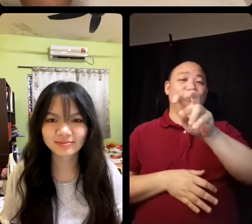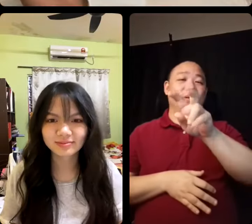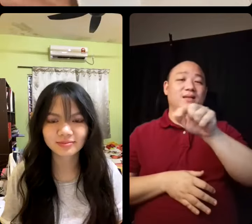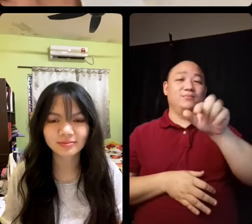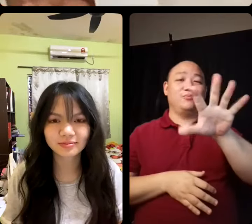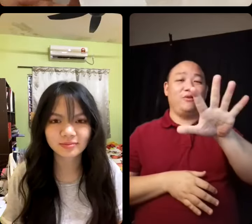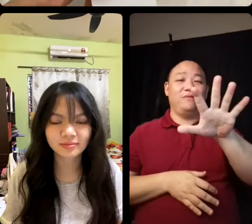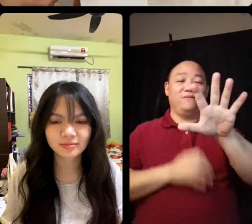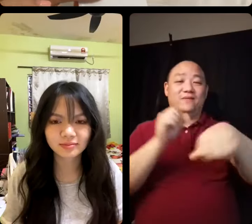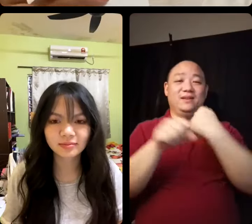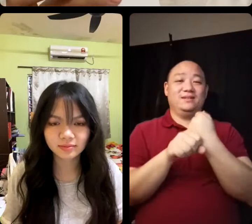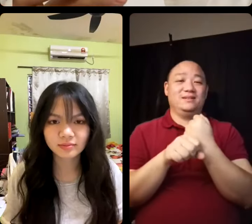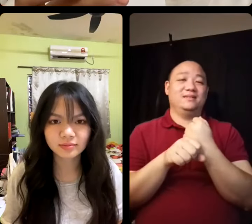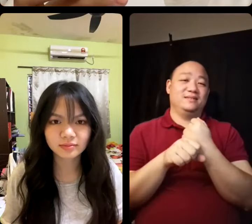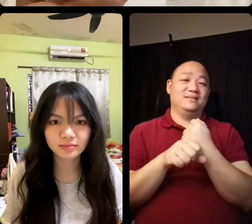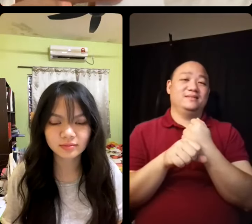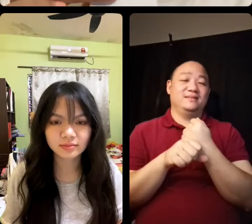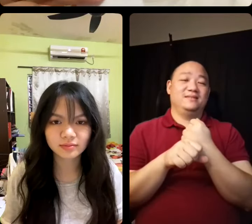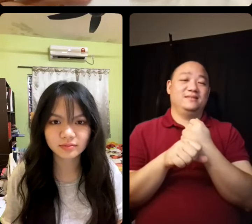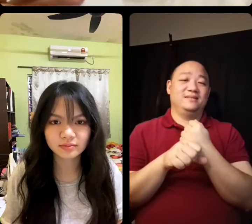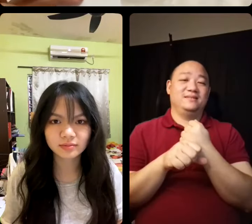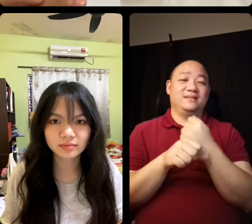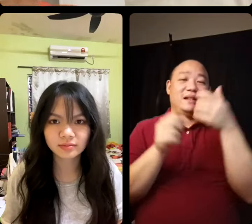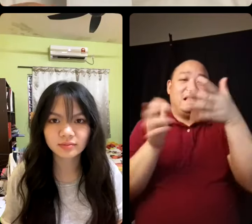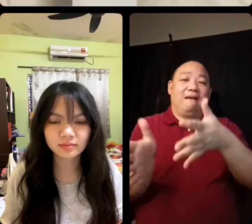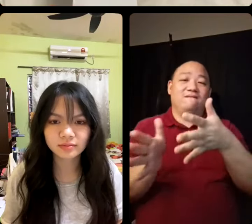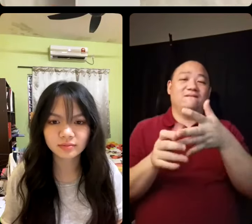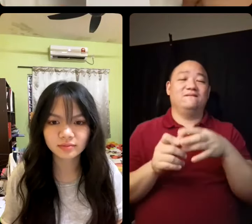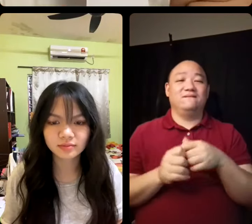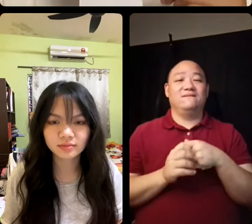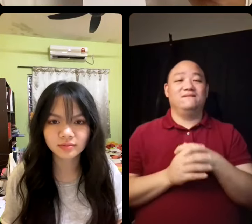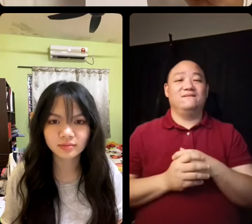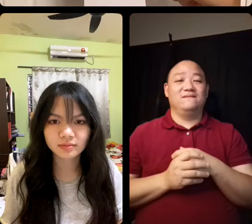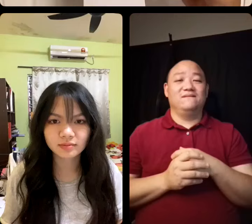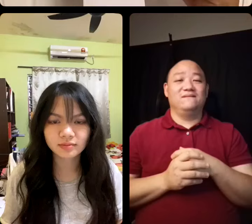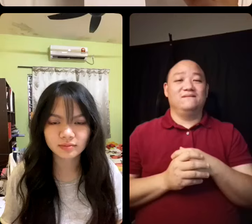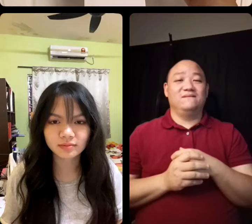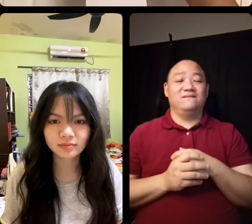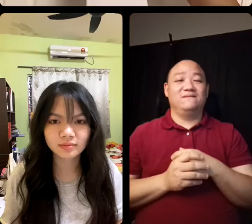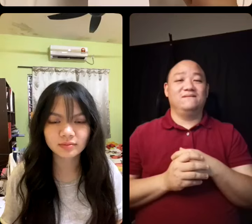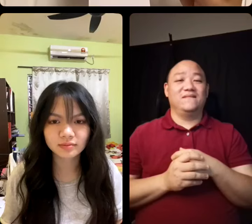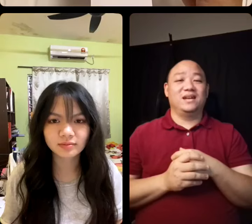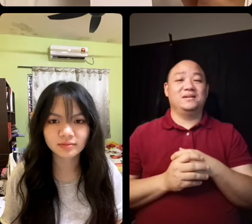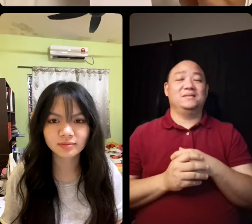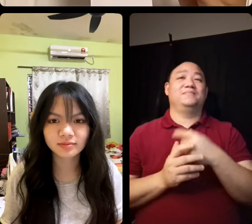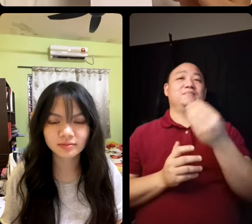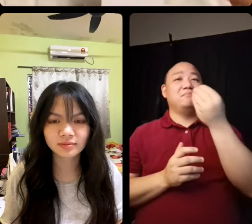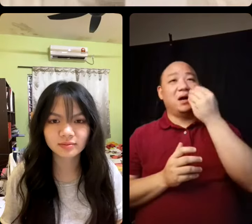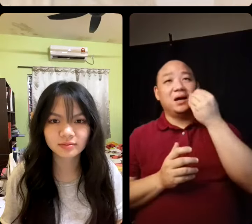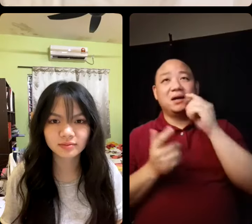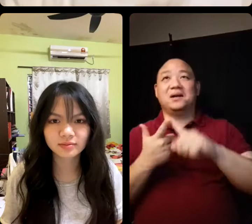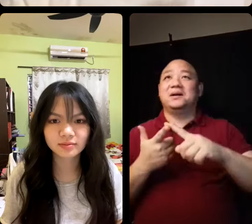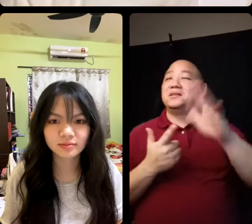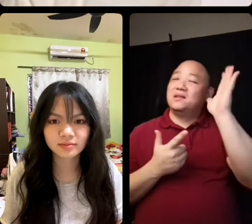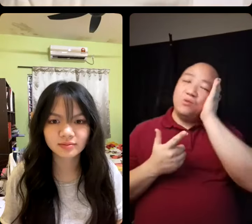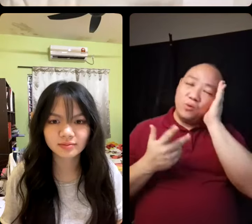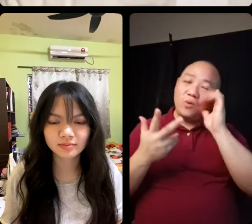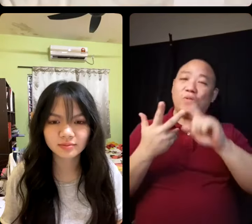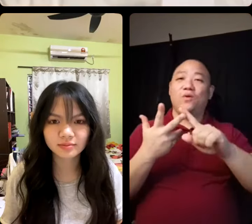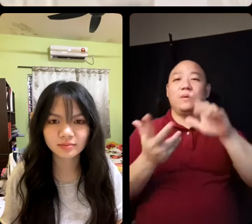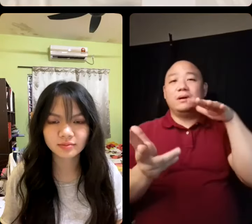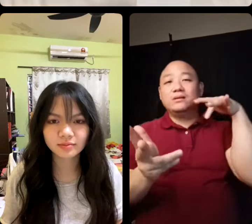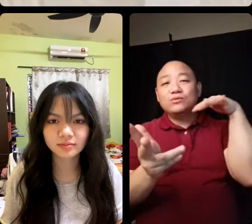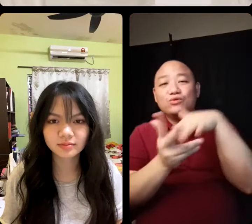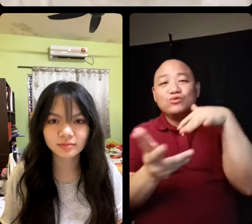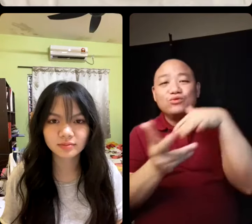left 20.5 years, yeah, everyone. Baru je kita tolak makan, tidur dengan work and school. So what about the other